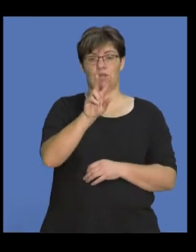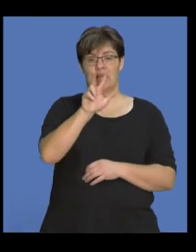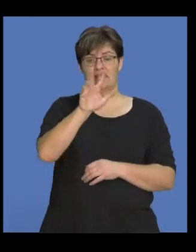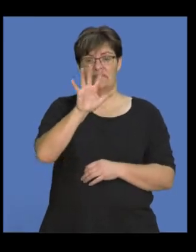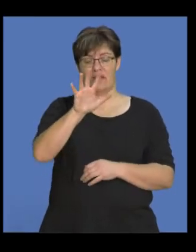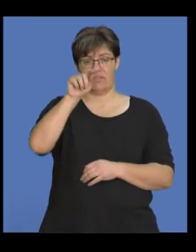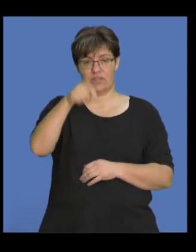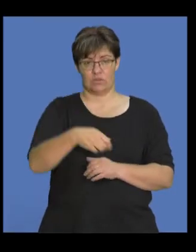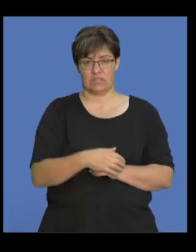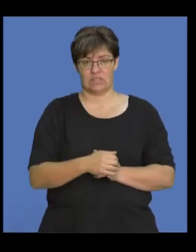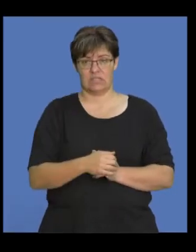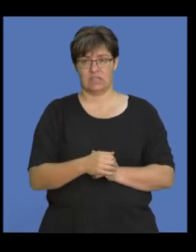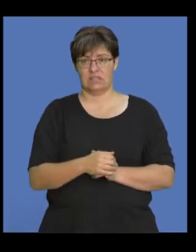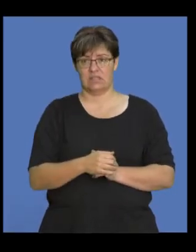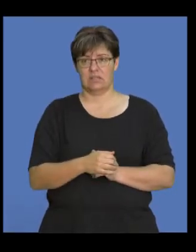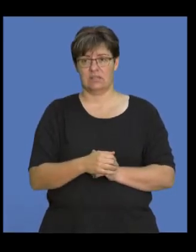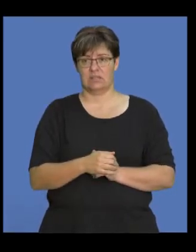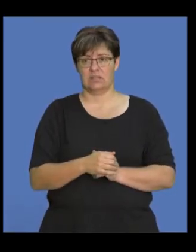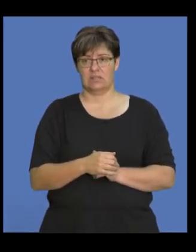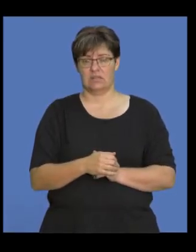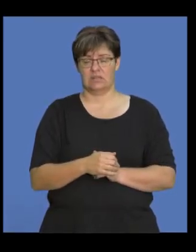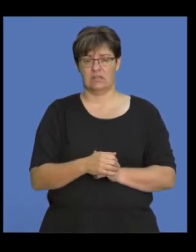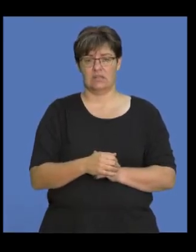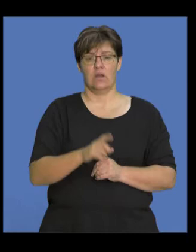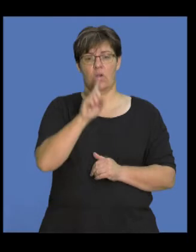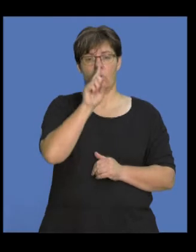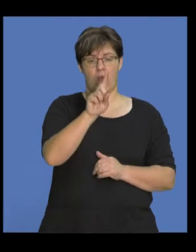285,000. Let me just verify quickly. 132.